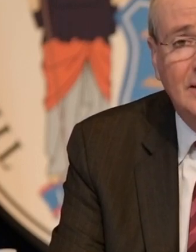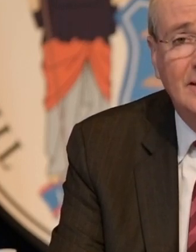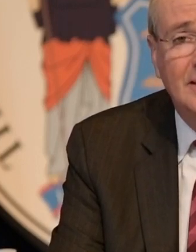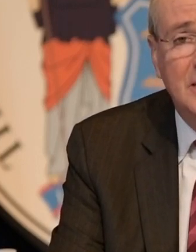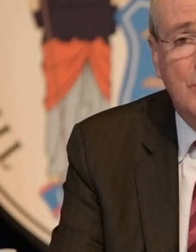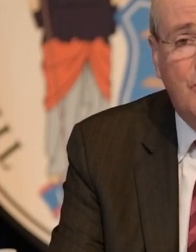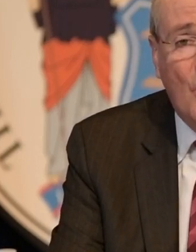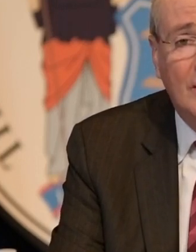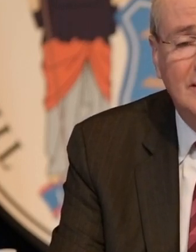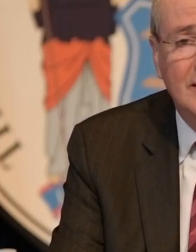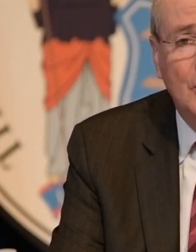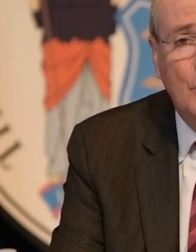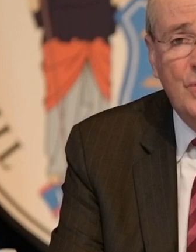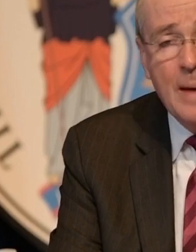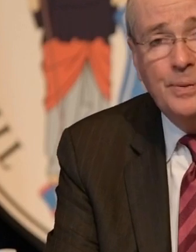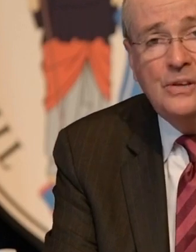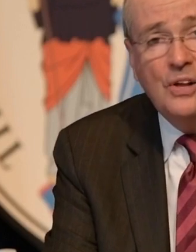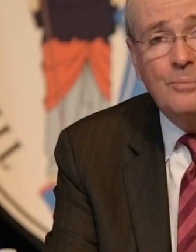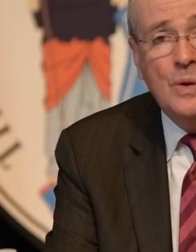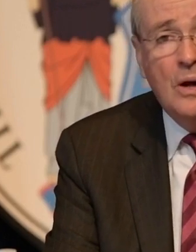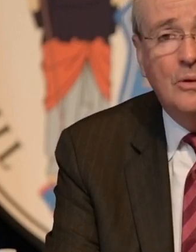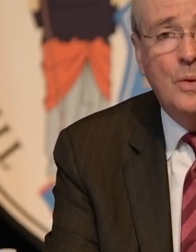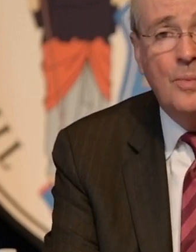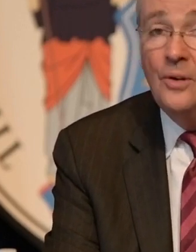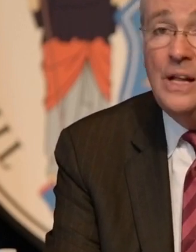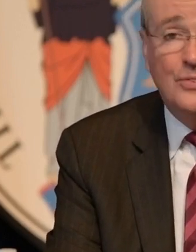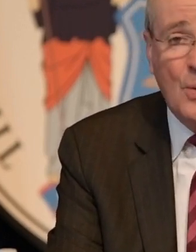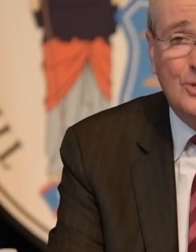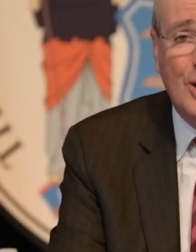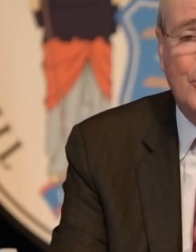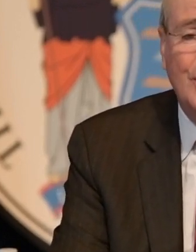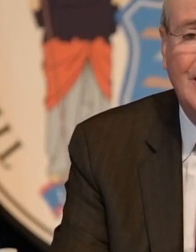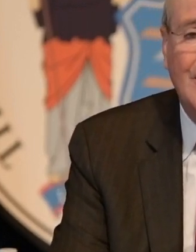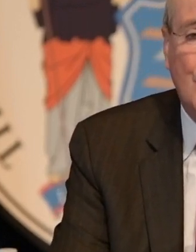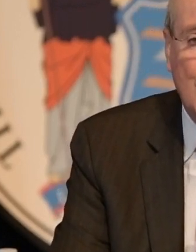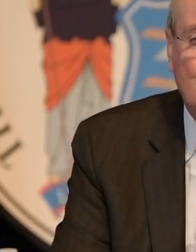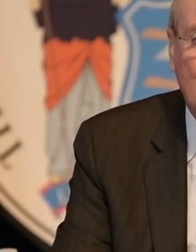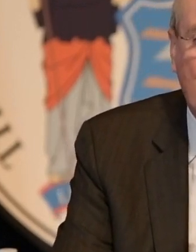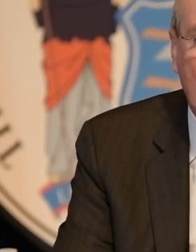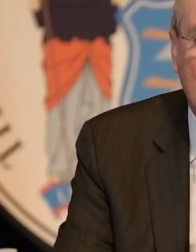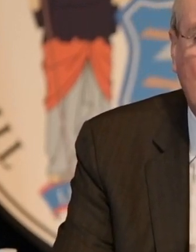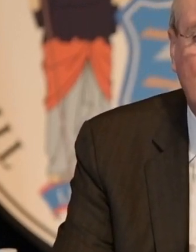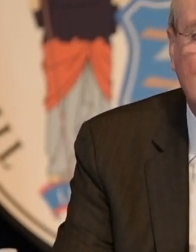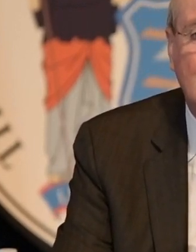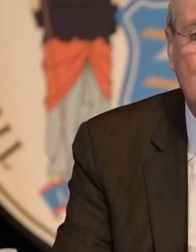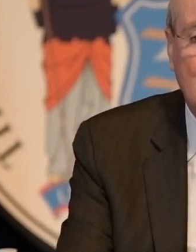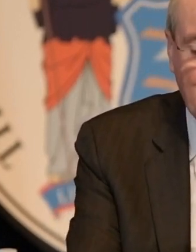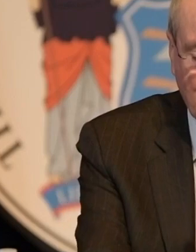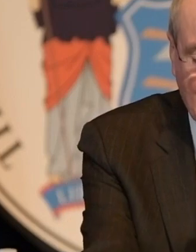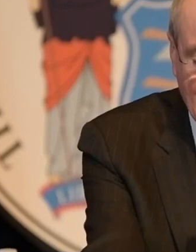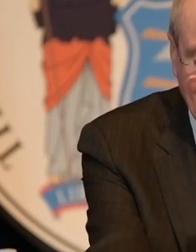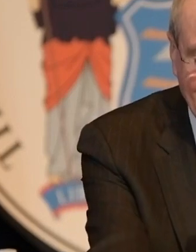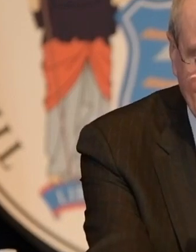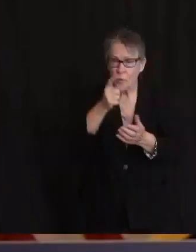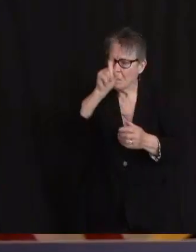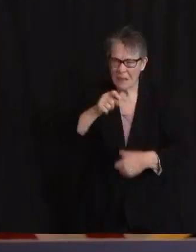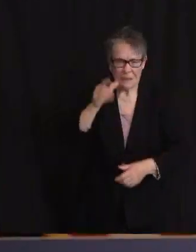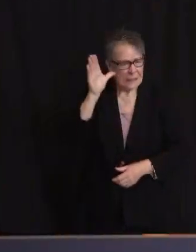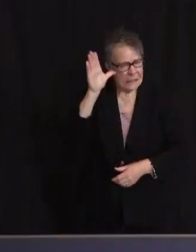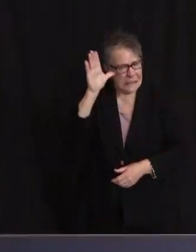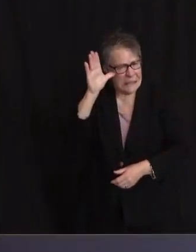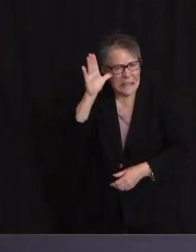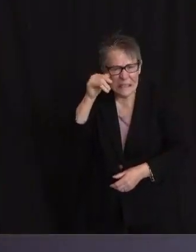done before. With that, please help me welcome the woman who needs no introduction, the Commissioner of the Department of Health, Judy Persichilli.